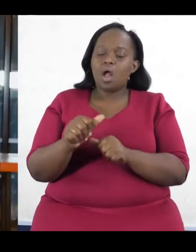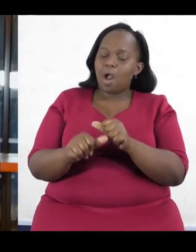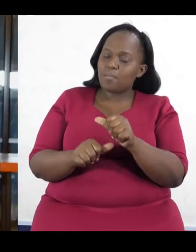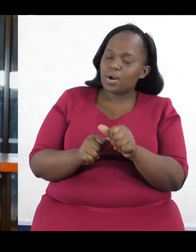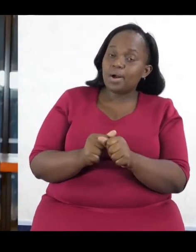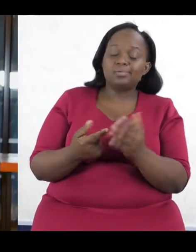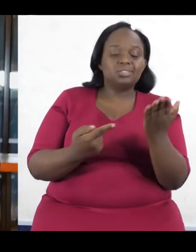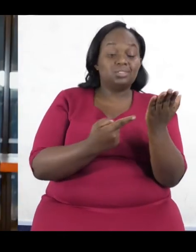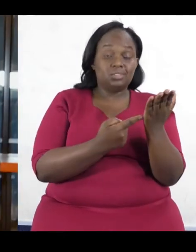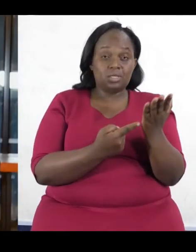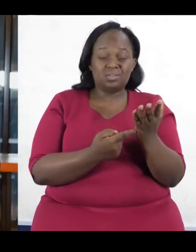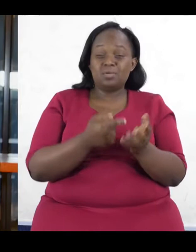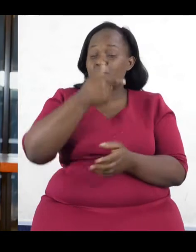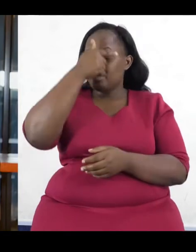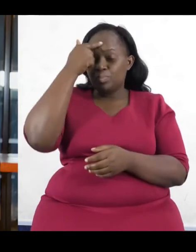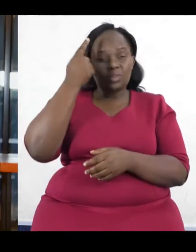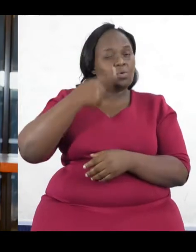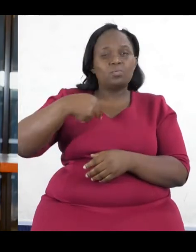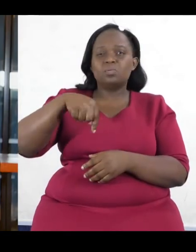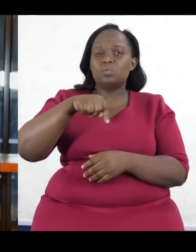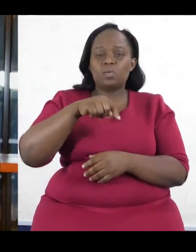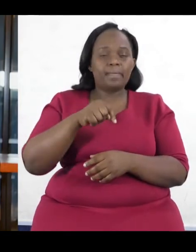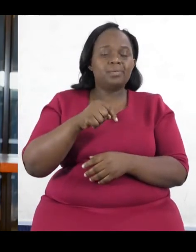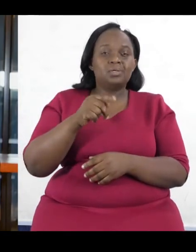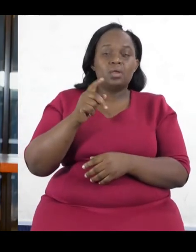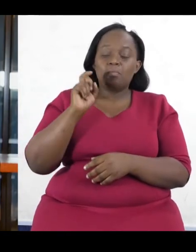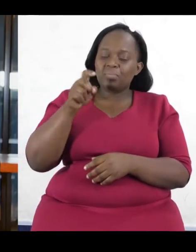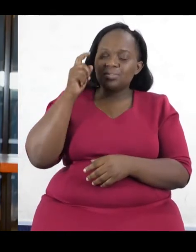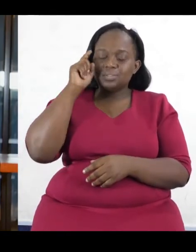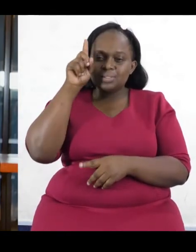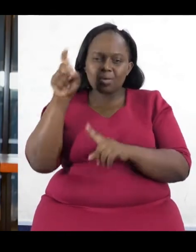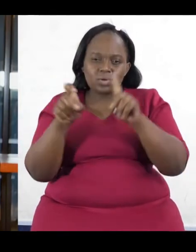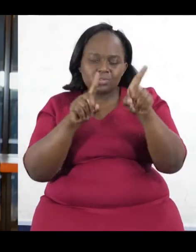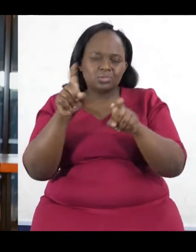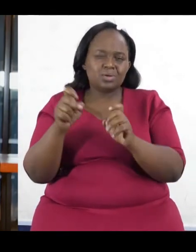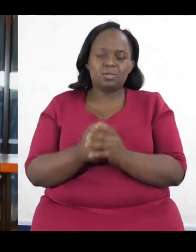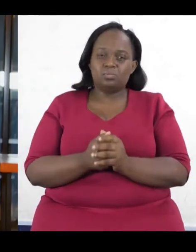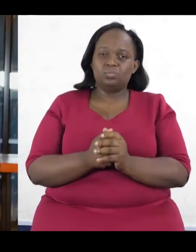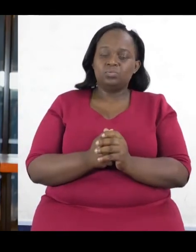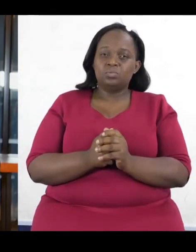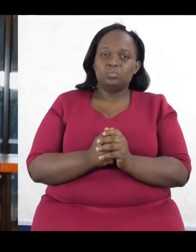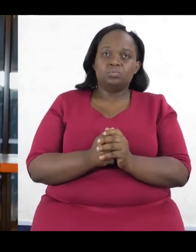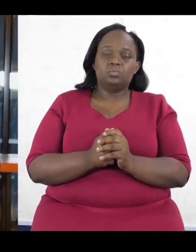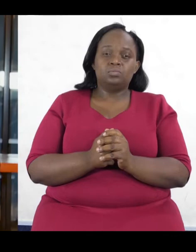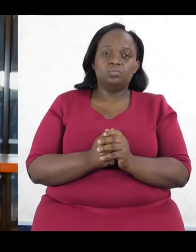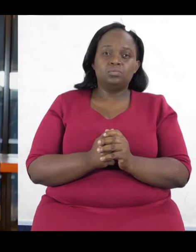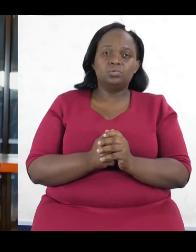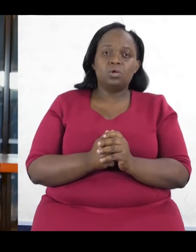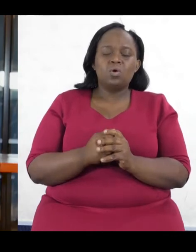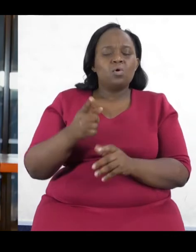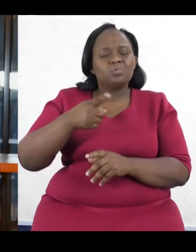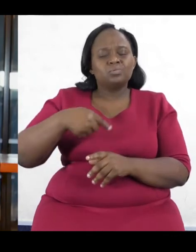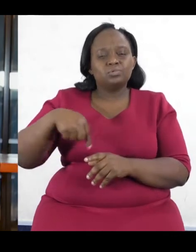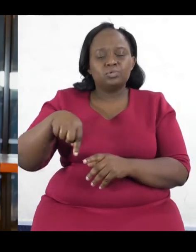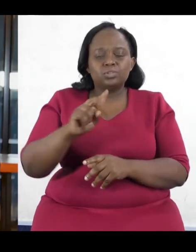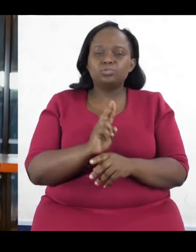digitalization, because we need to ask ourselves, how can we get to incorporate the